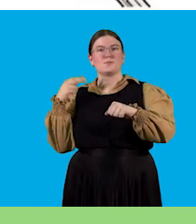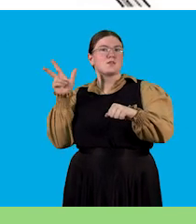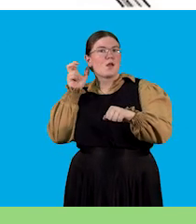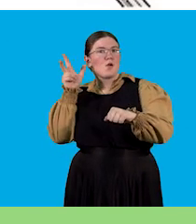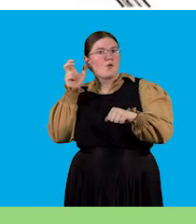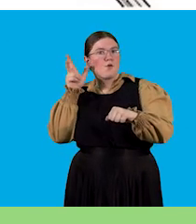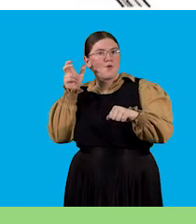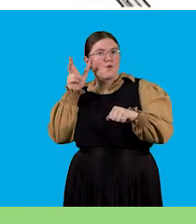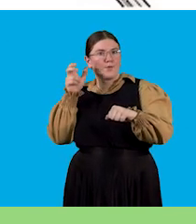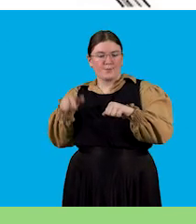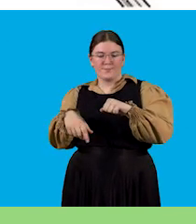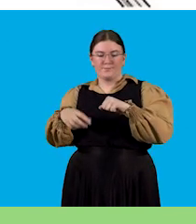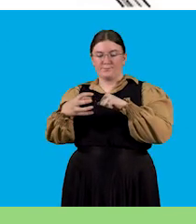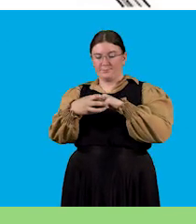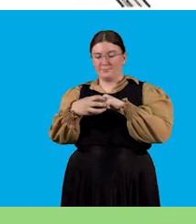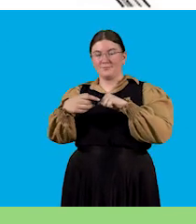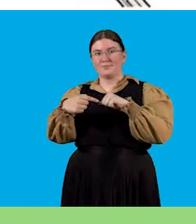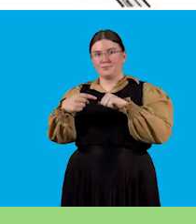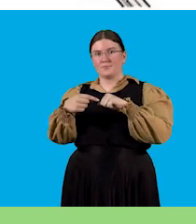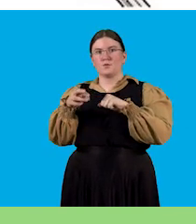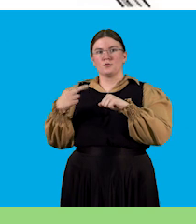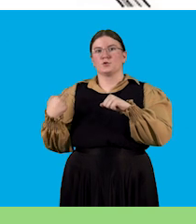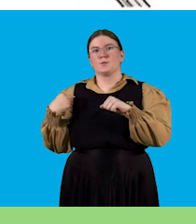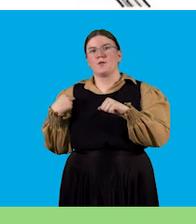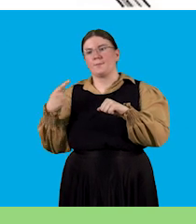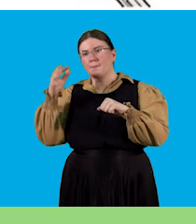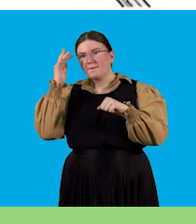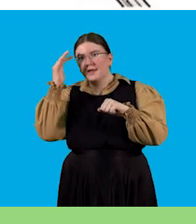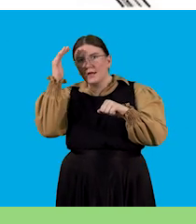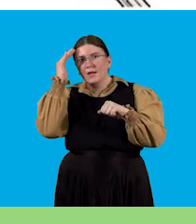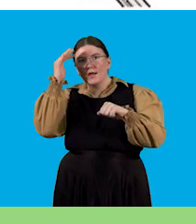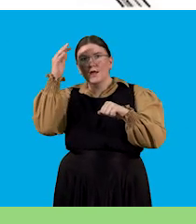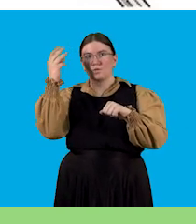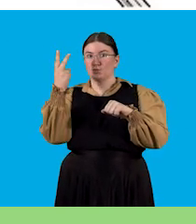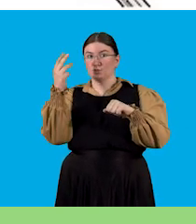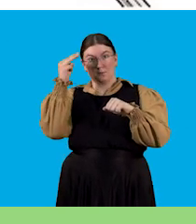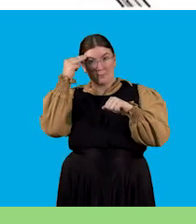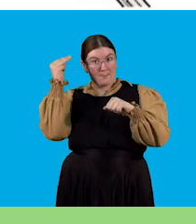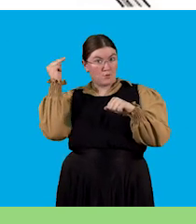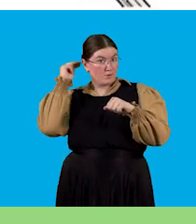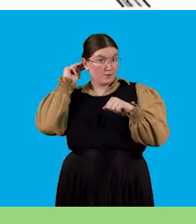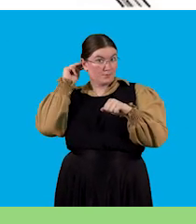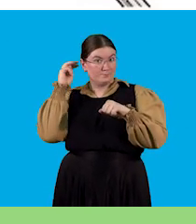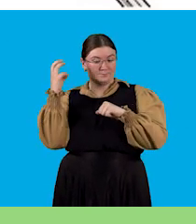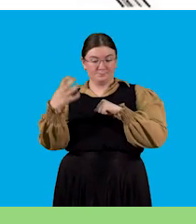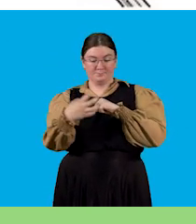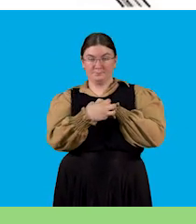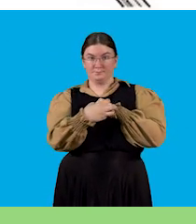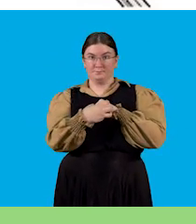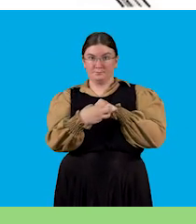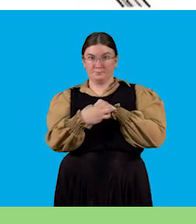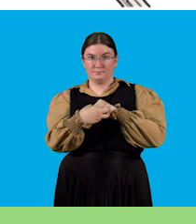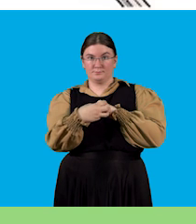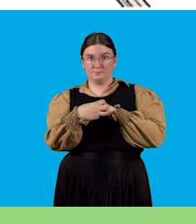lobe, which is responsible for things like thinking and memory. Then we have